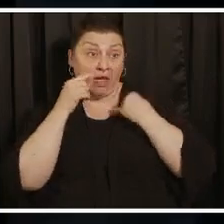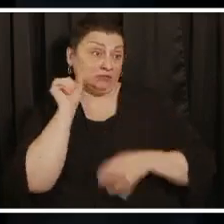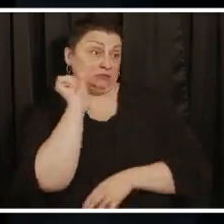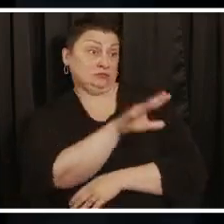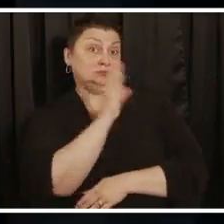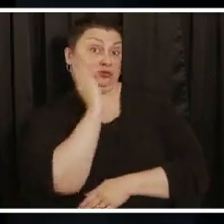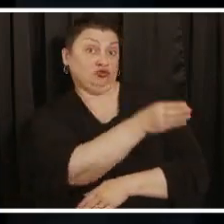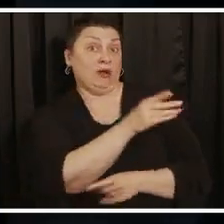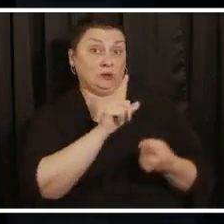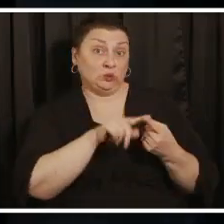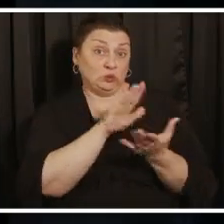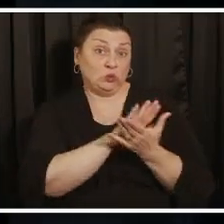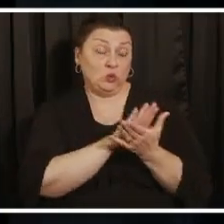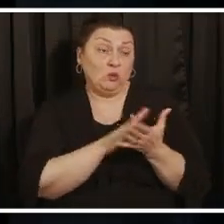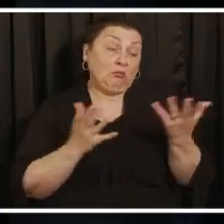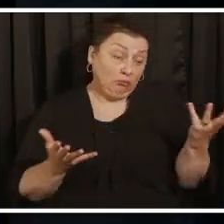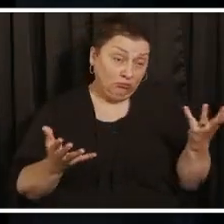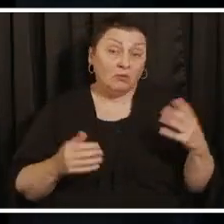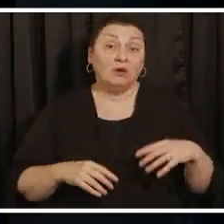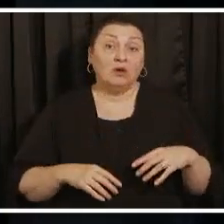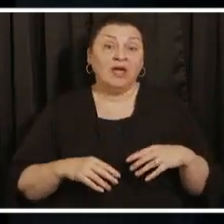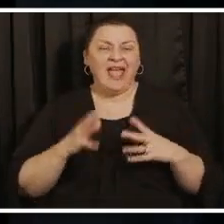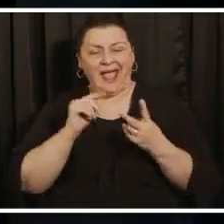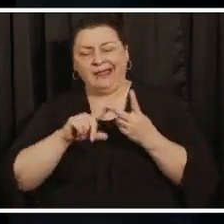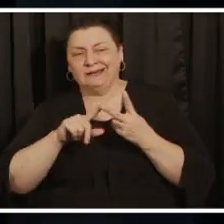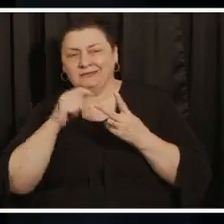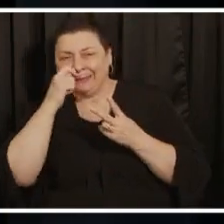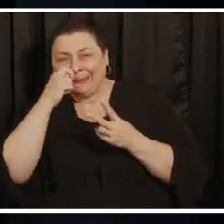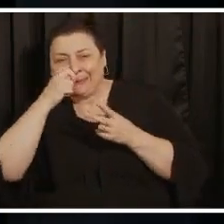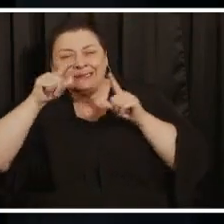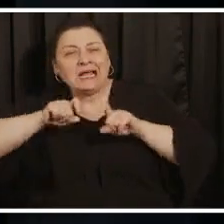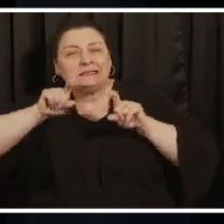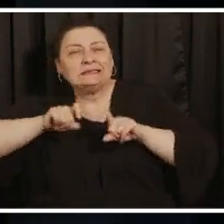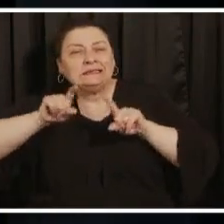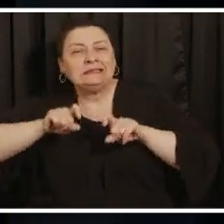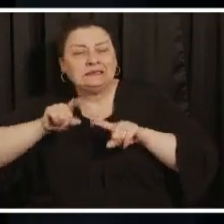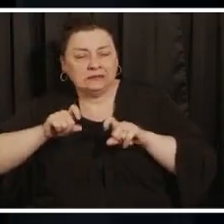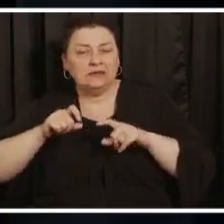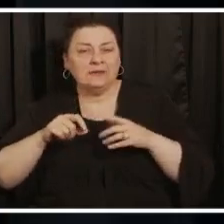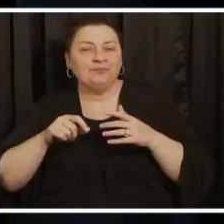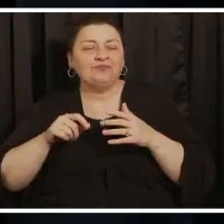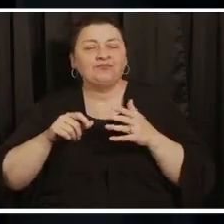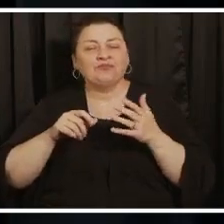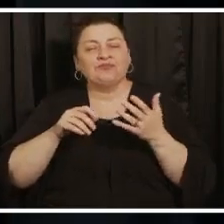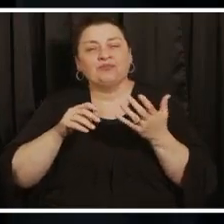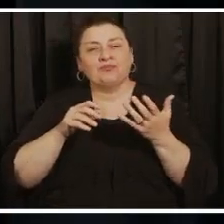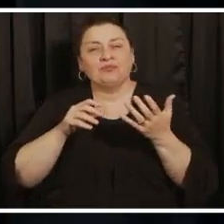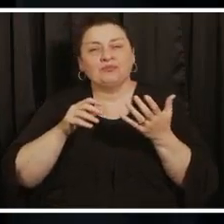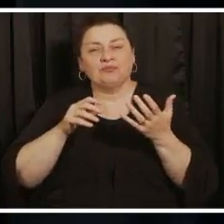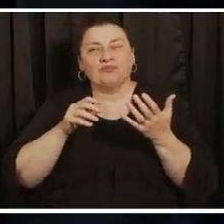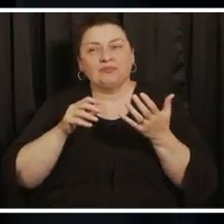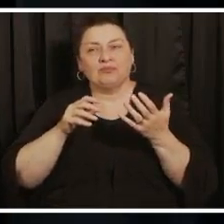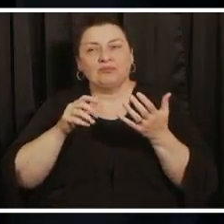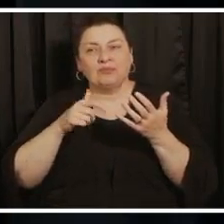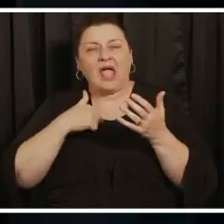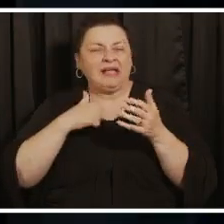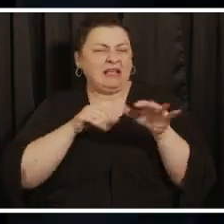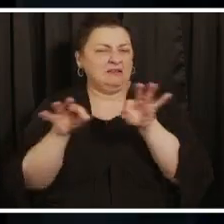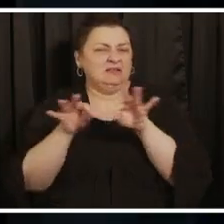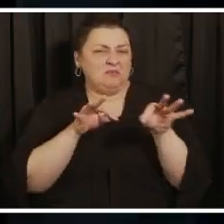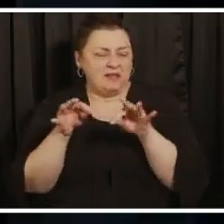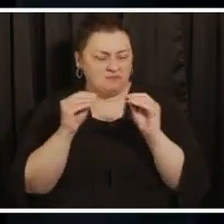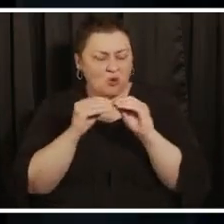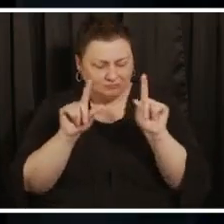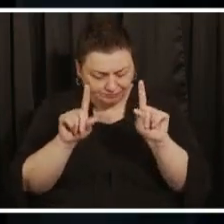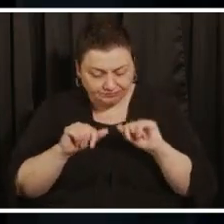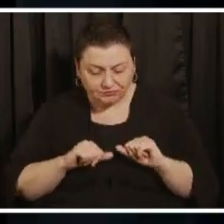grade masks and testing equipment. So I'll get into the details on this so there's no confusion. At